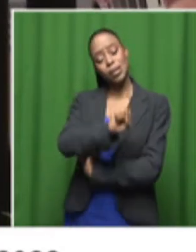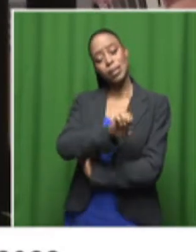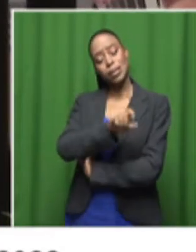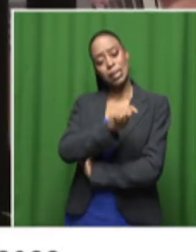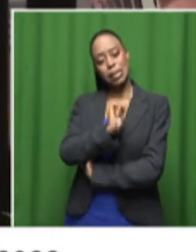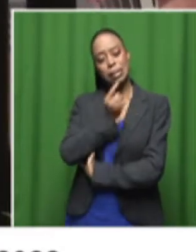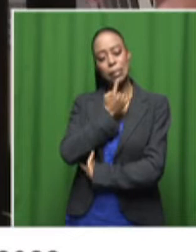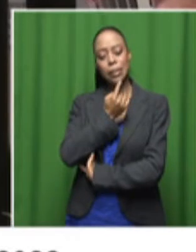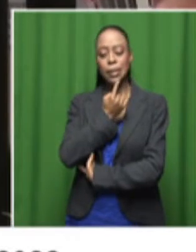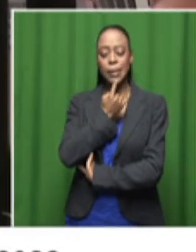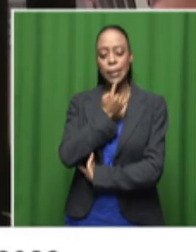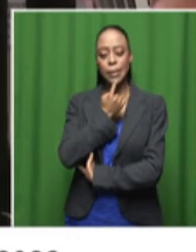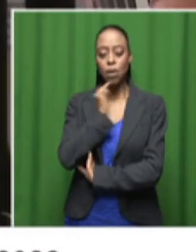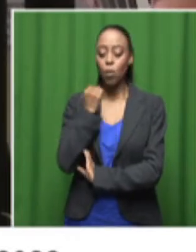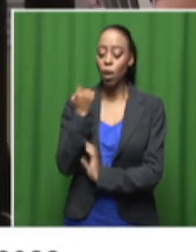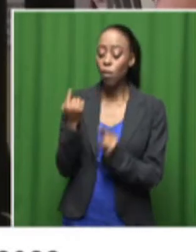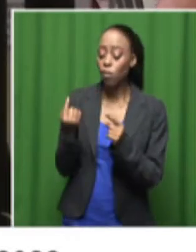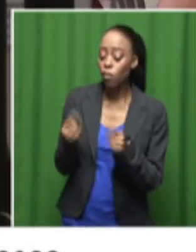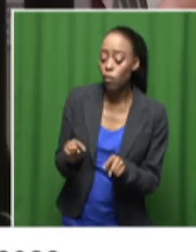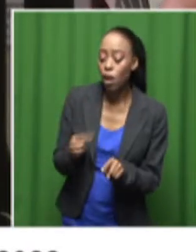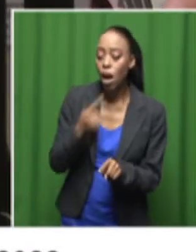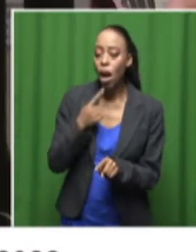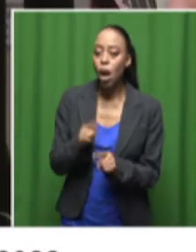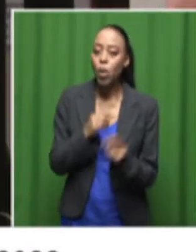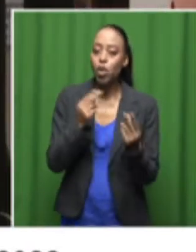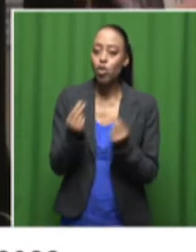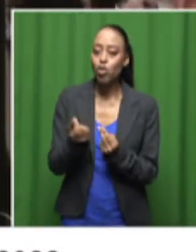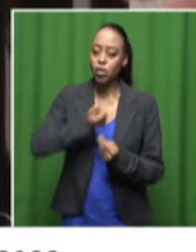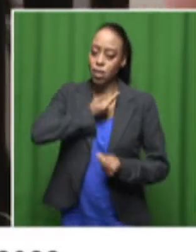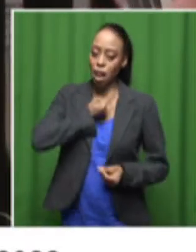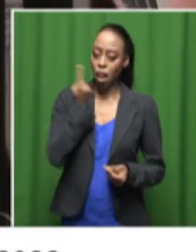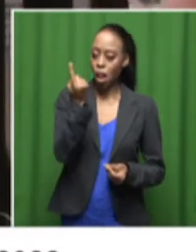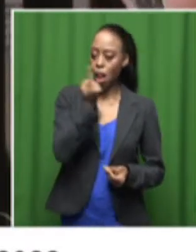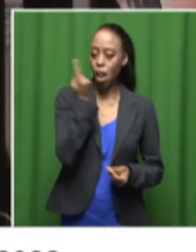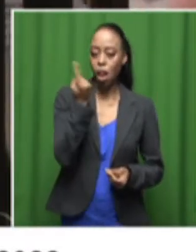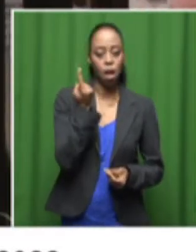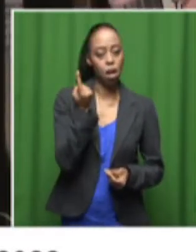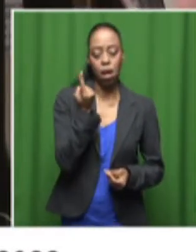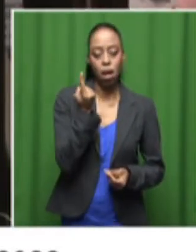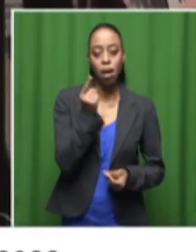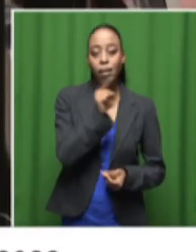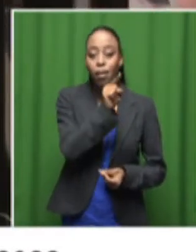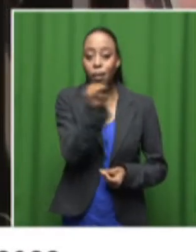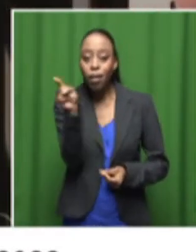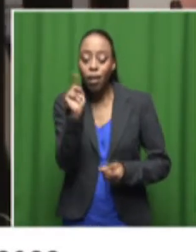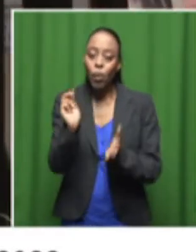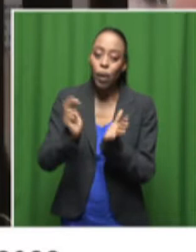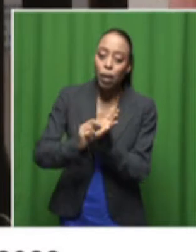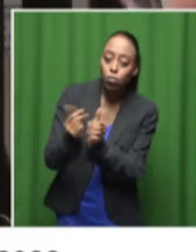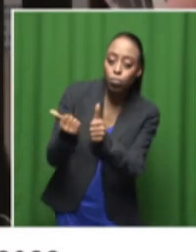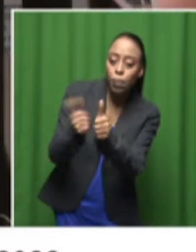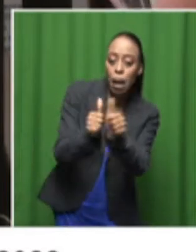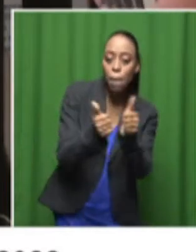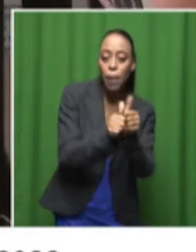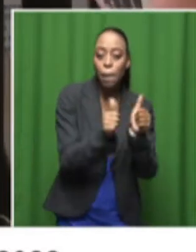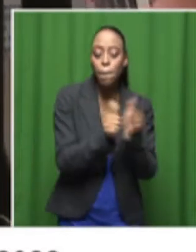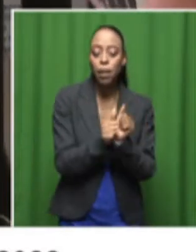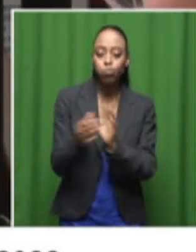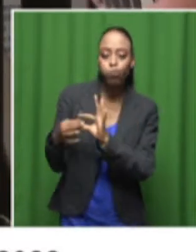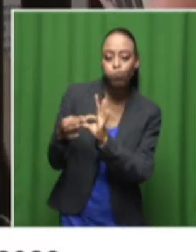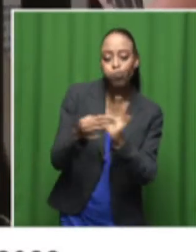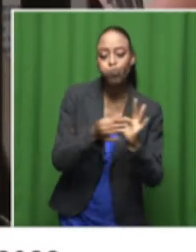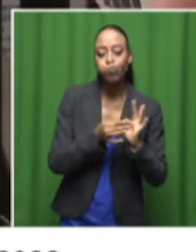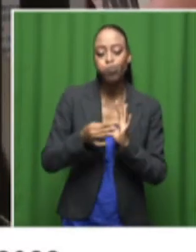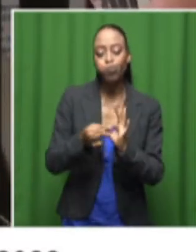that we are not coming in to say we're going to do this on our own. The truth is we need our partners to really come and join hands with